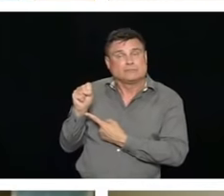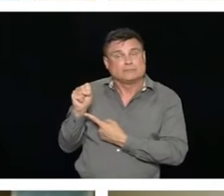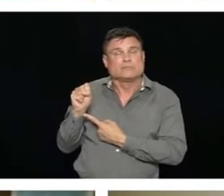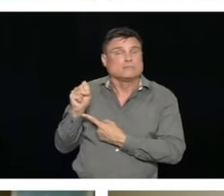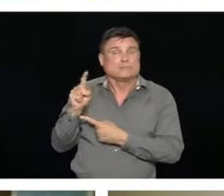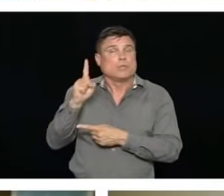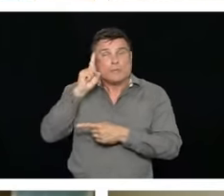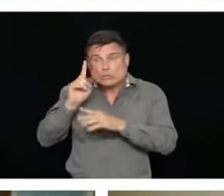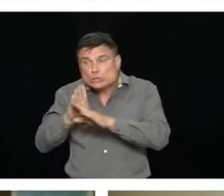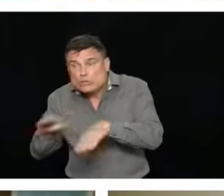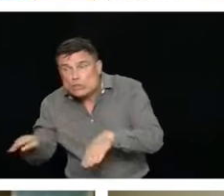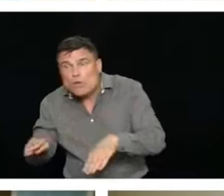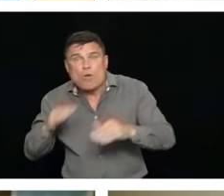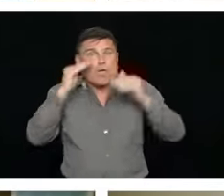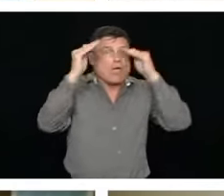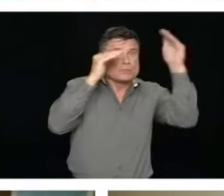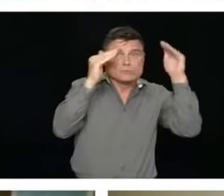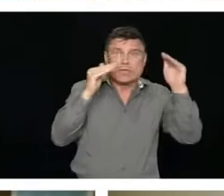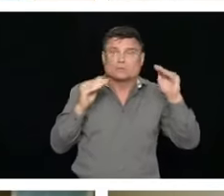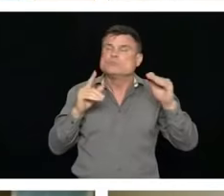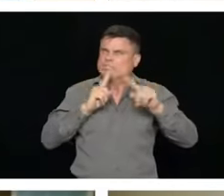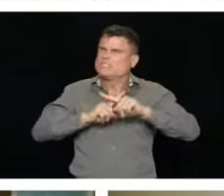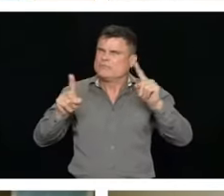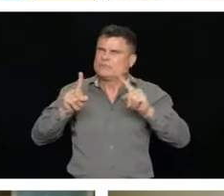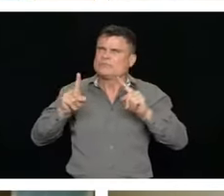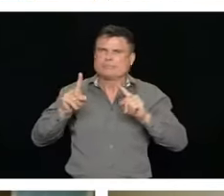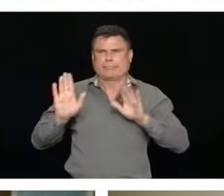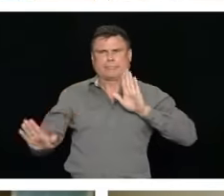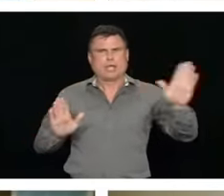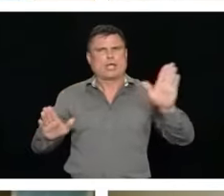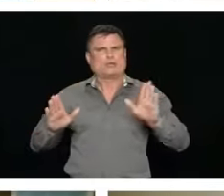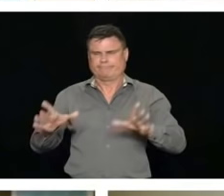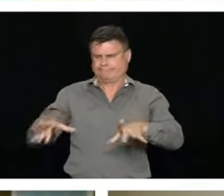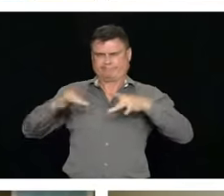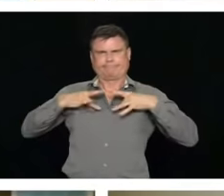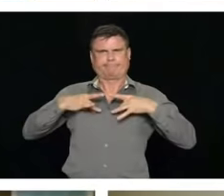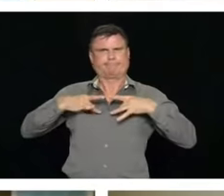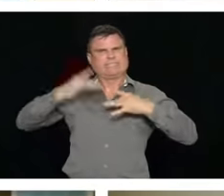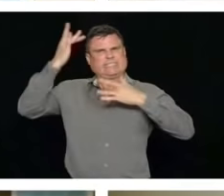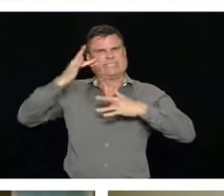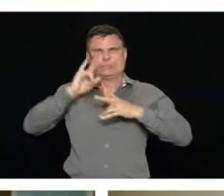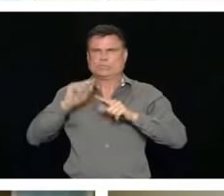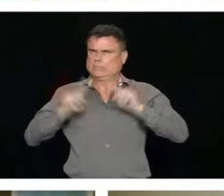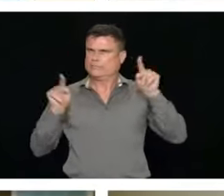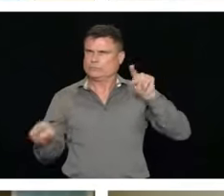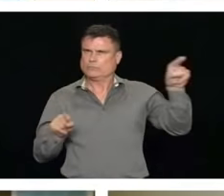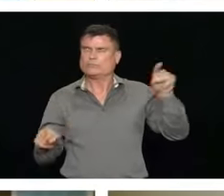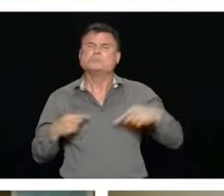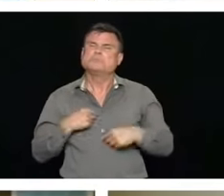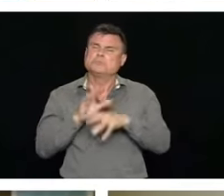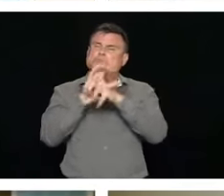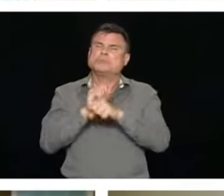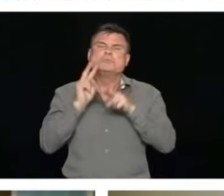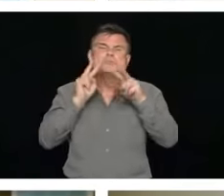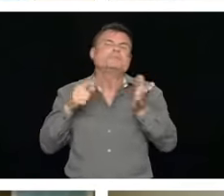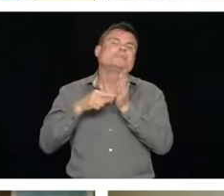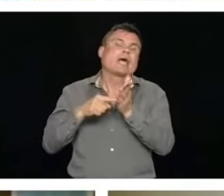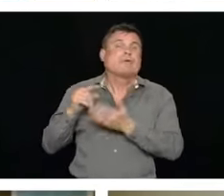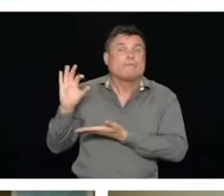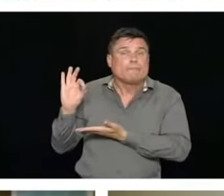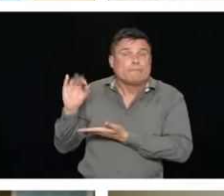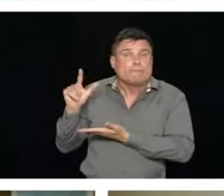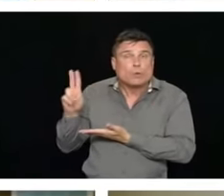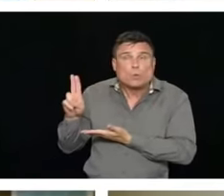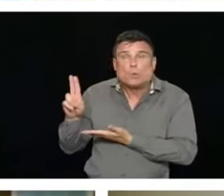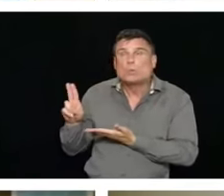Although many of the viruses that we are used to, influenza and some of the cold viruses, do impact